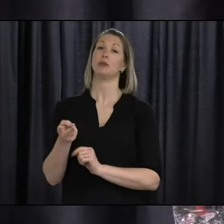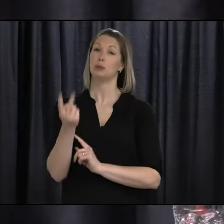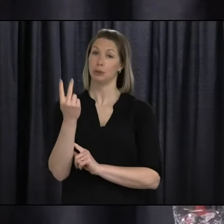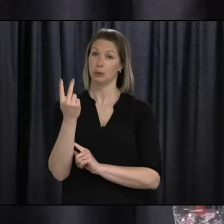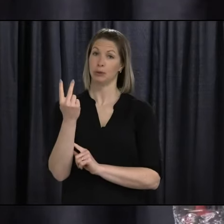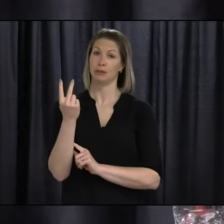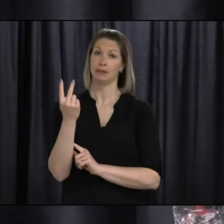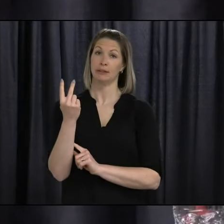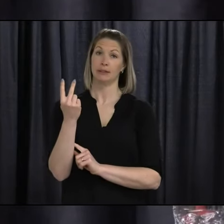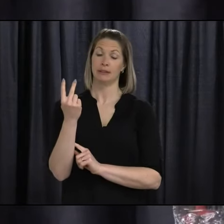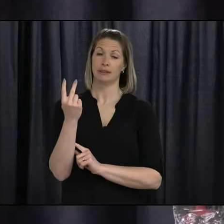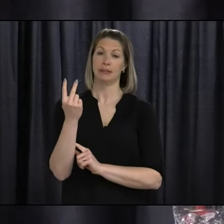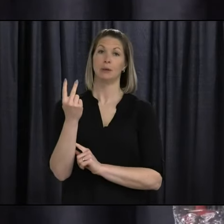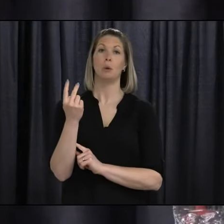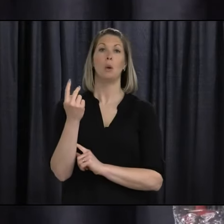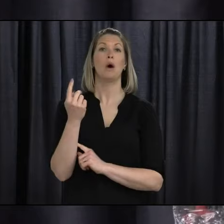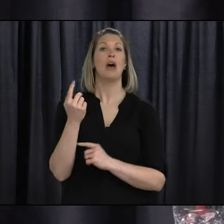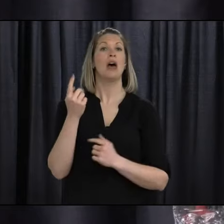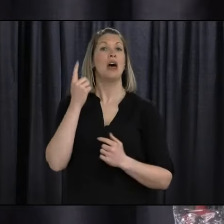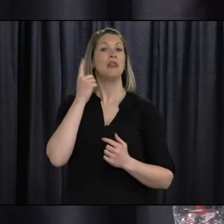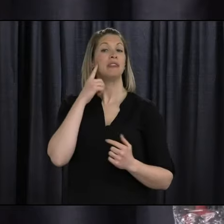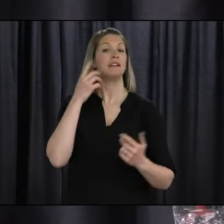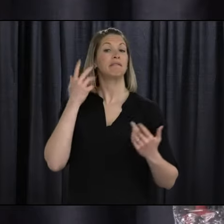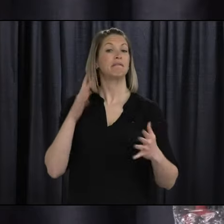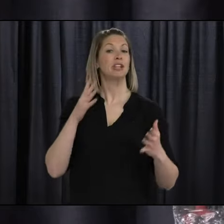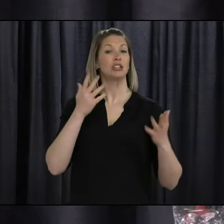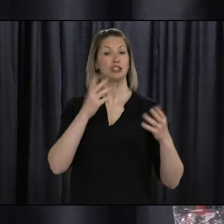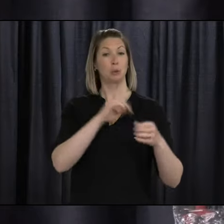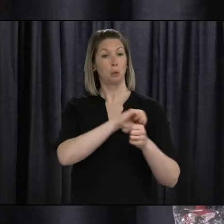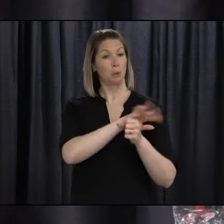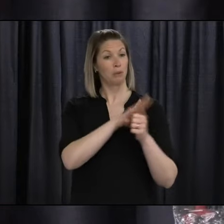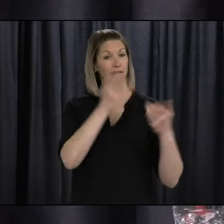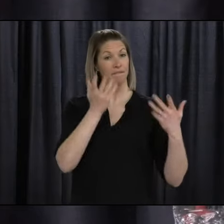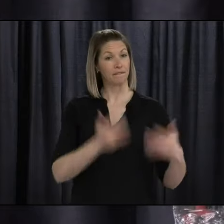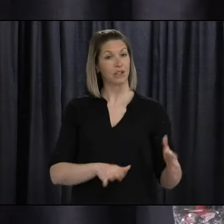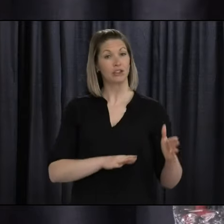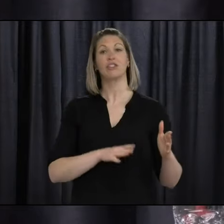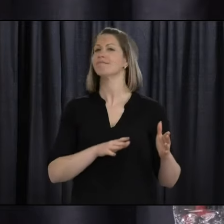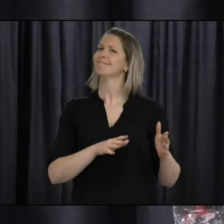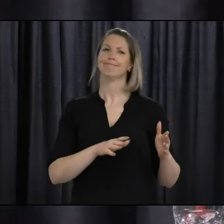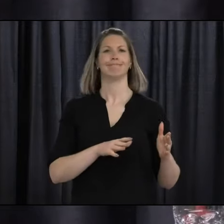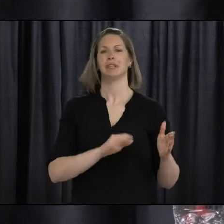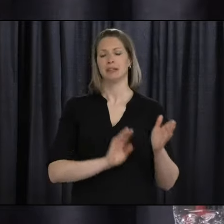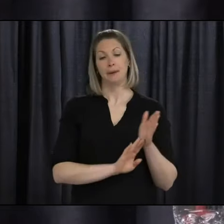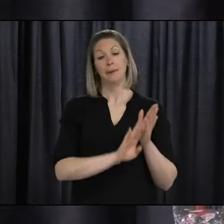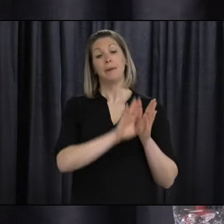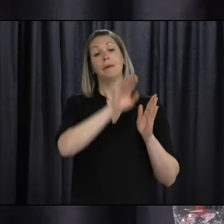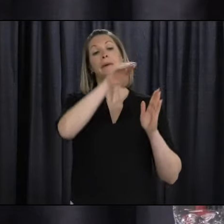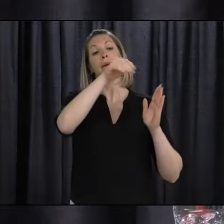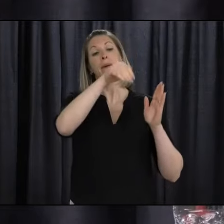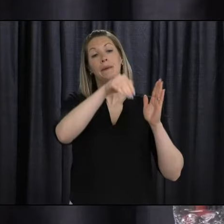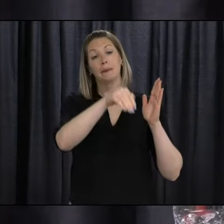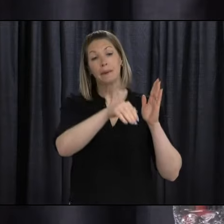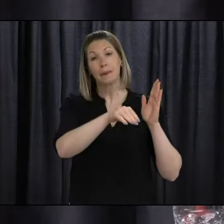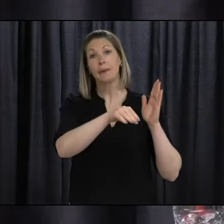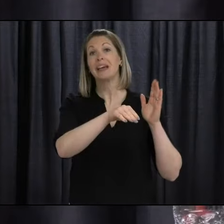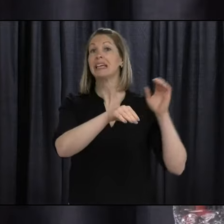that whilst we may have gone through the first wave and in a trough, that we're not in the clear